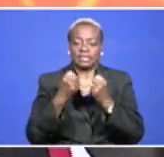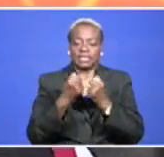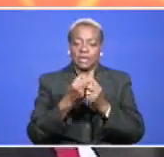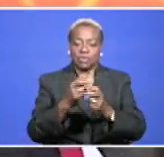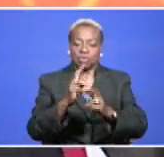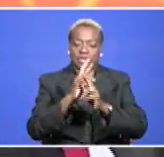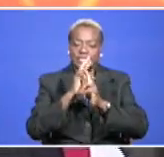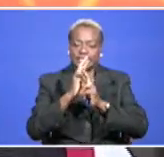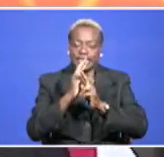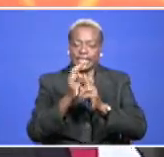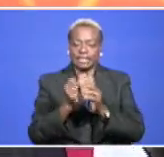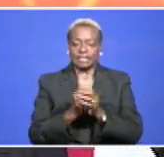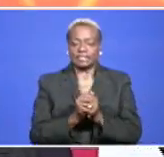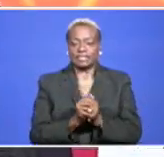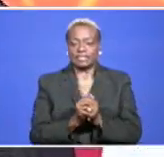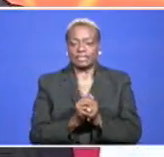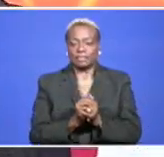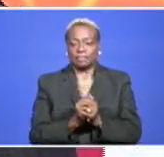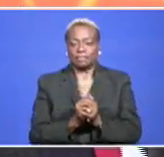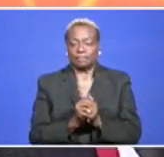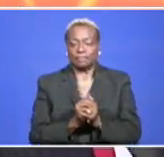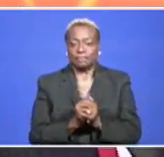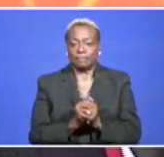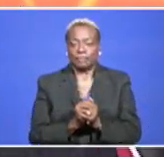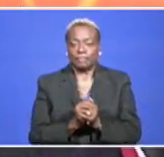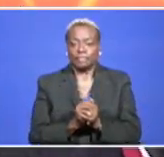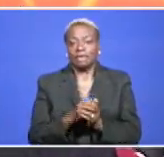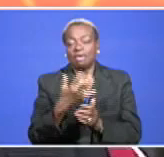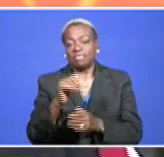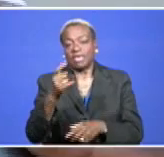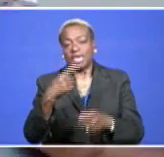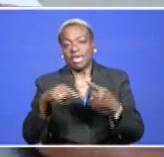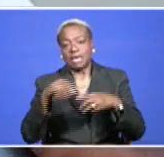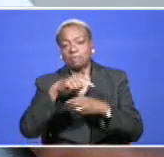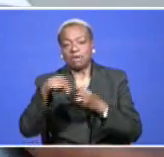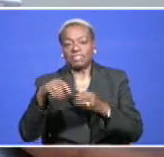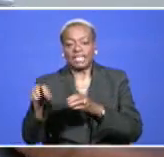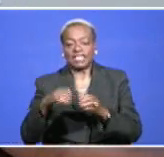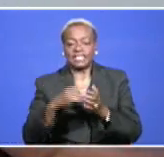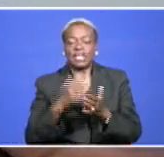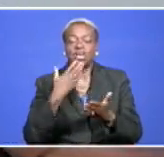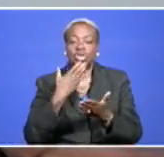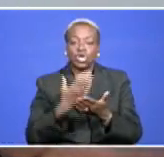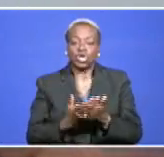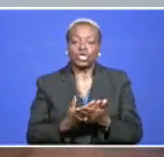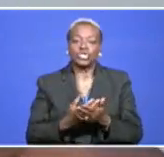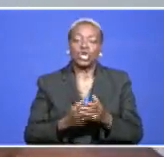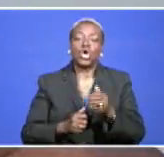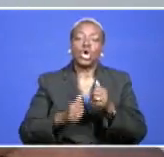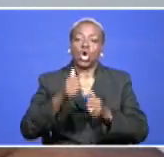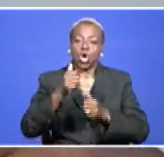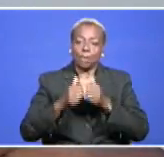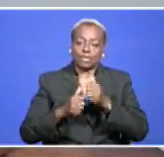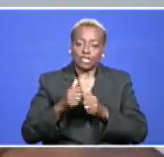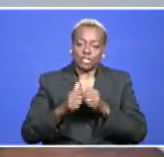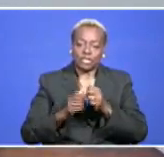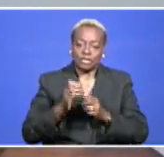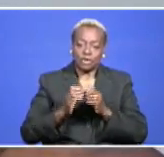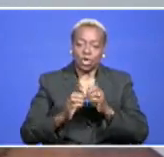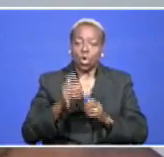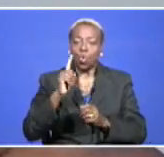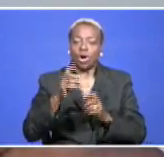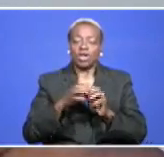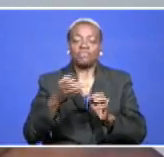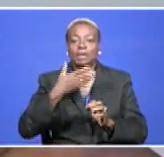They stepped up to the plate, and whatever you asked to do with them, for them to do, they came around, they did it. It's a good competition. This probably is one of the best competitions that we had for